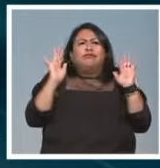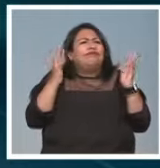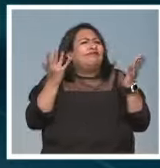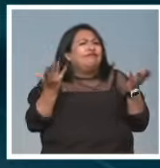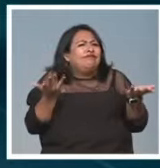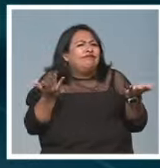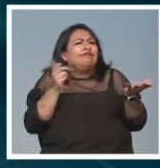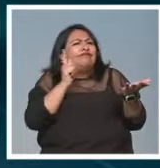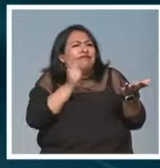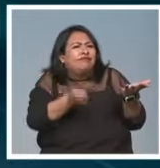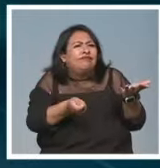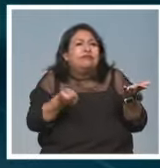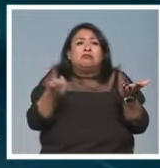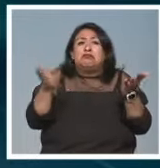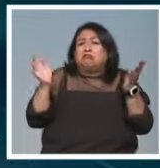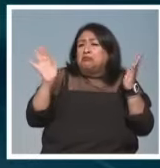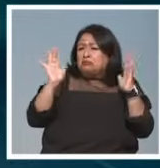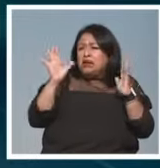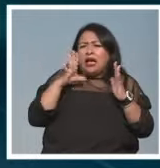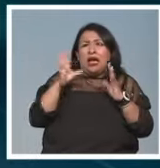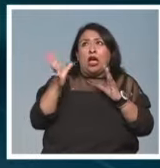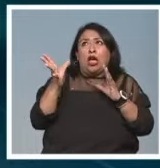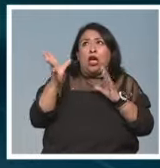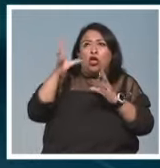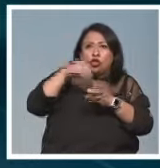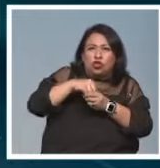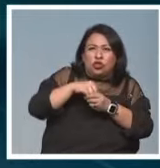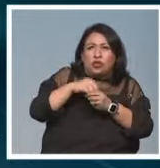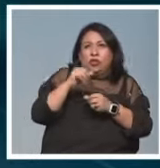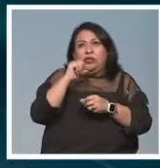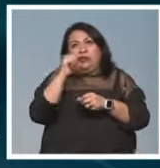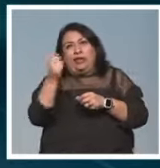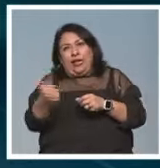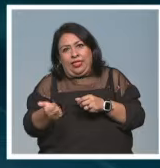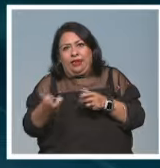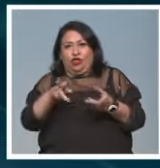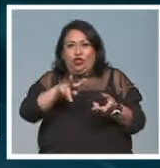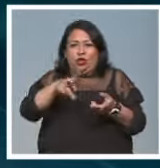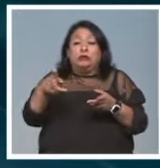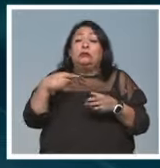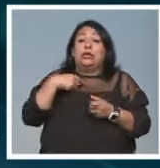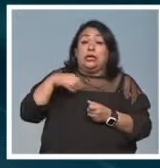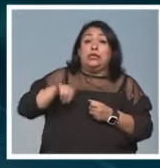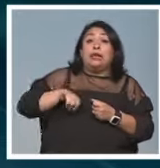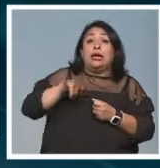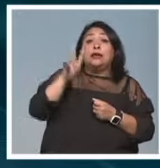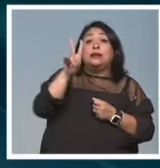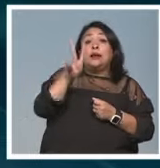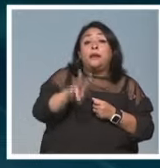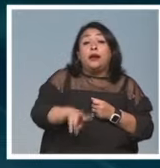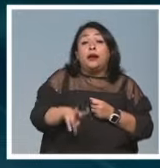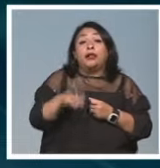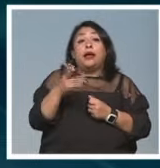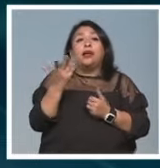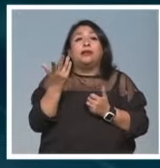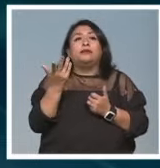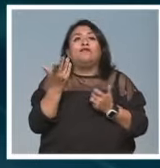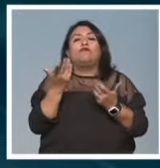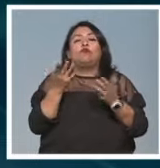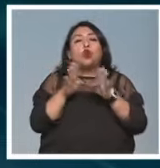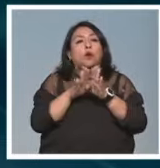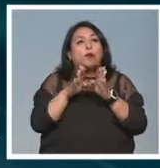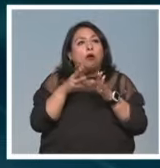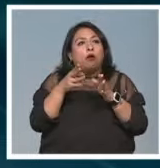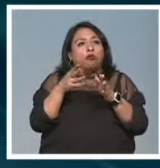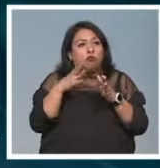there? What is there? Well, nothing and everything. So we're very interested in reality. It's to be present in the